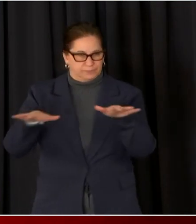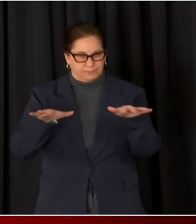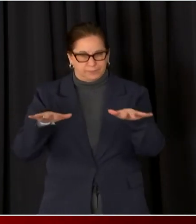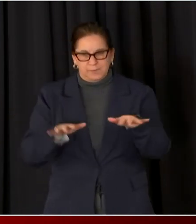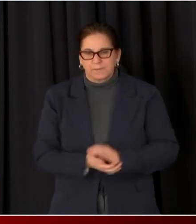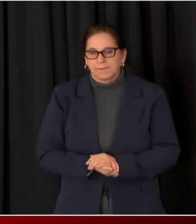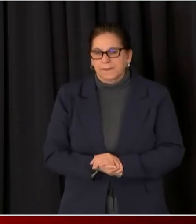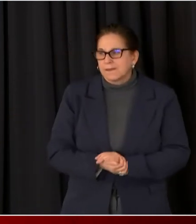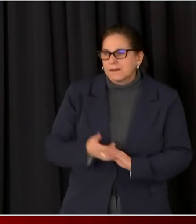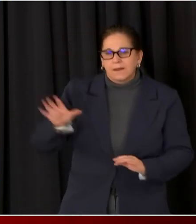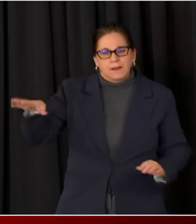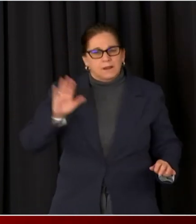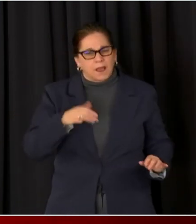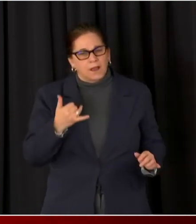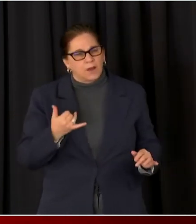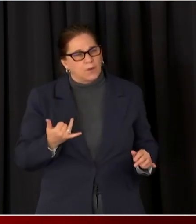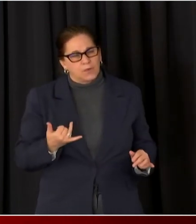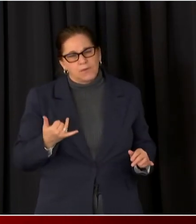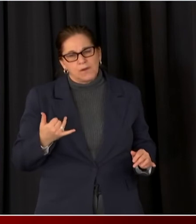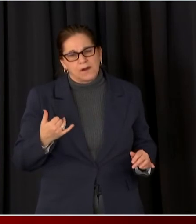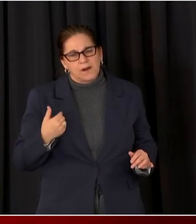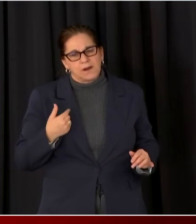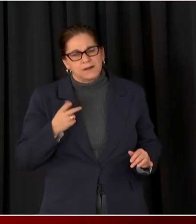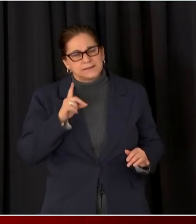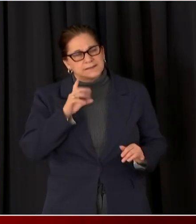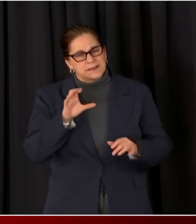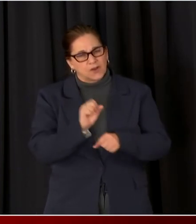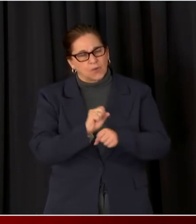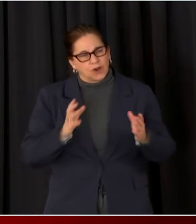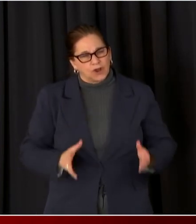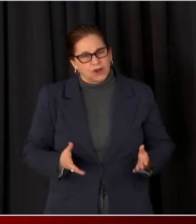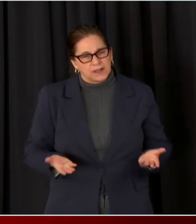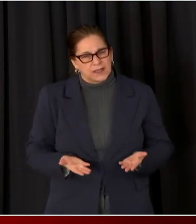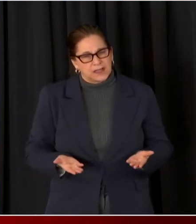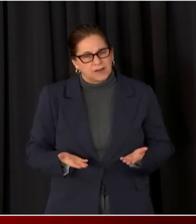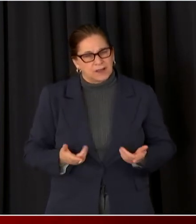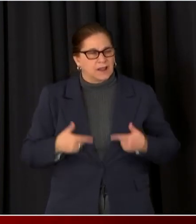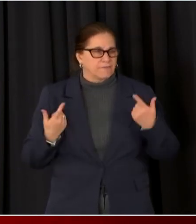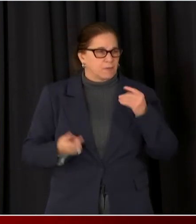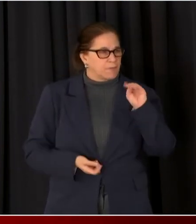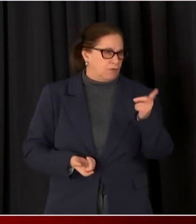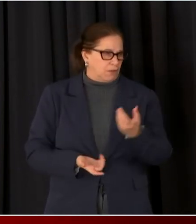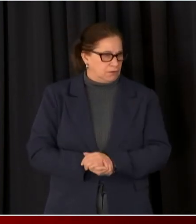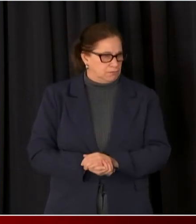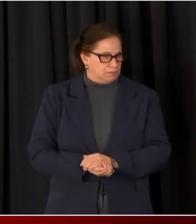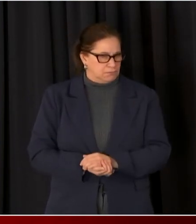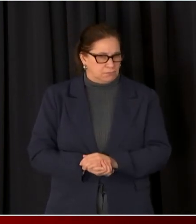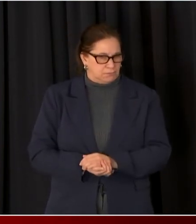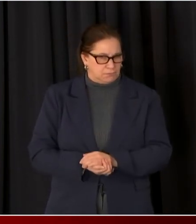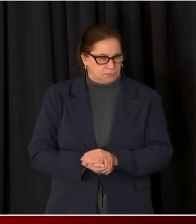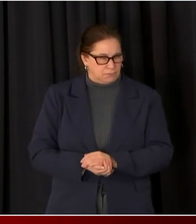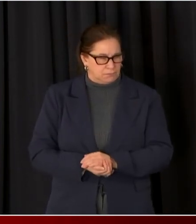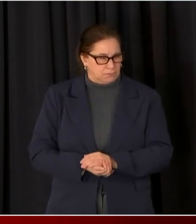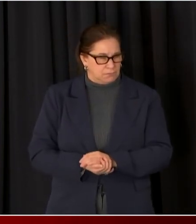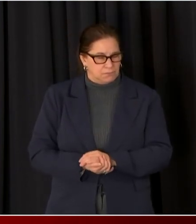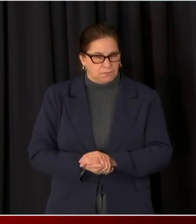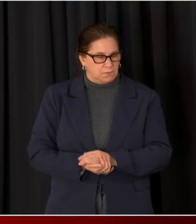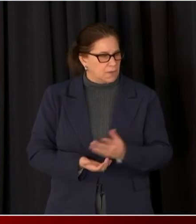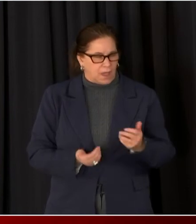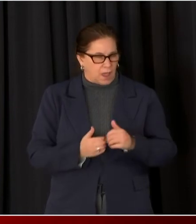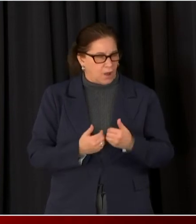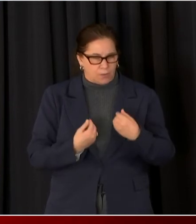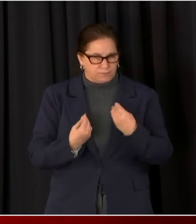Virginia? Sure. So we have a process that when our commercial and